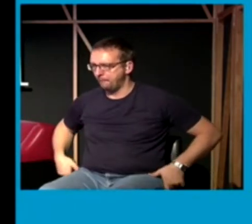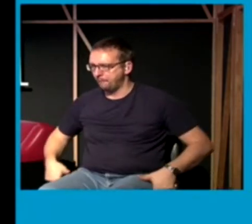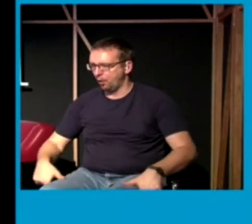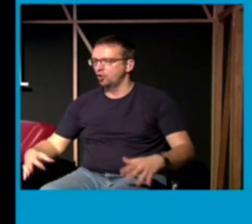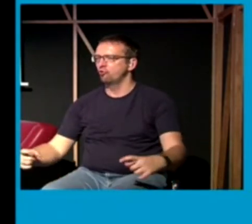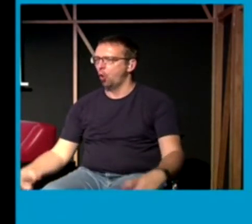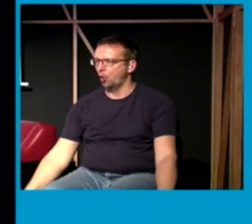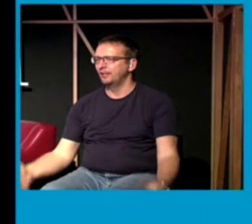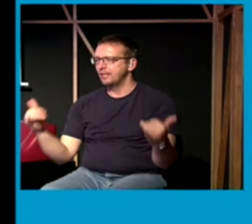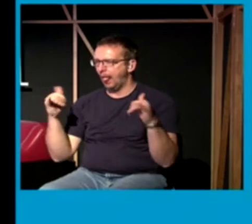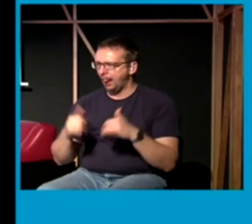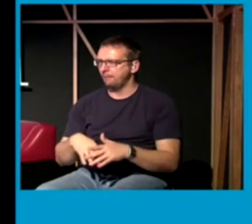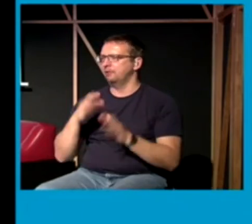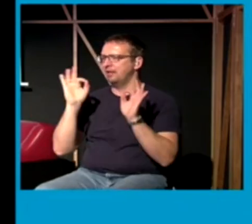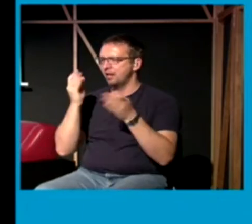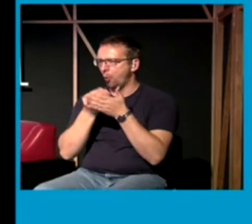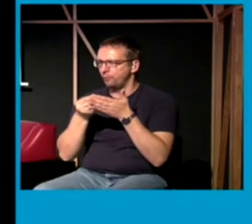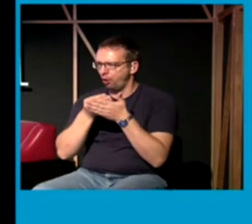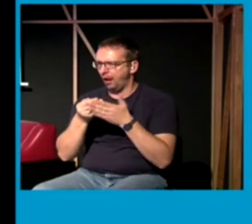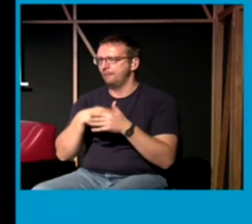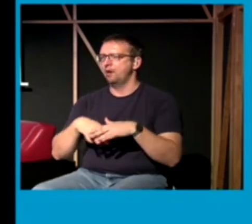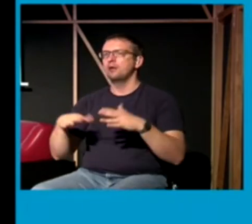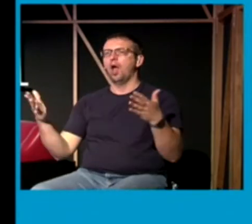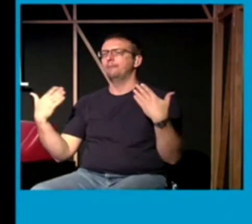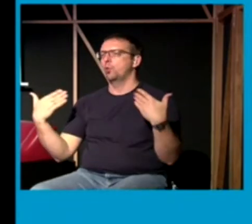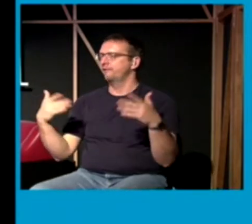They've not stopped singing and dancing all night.